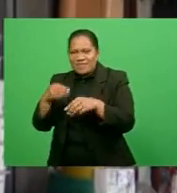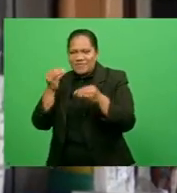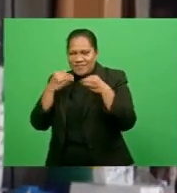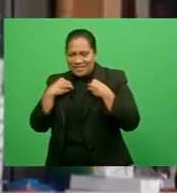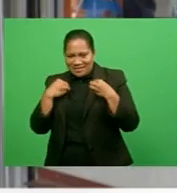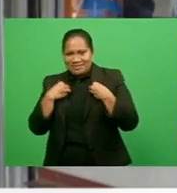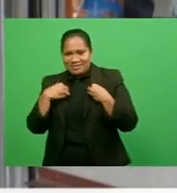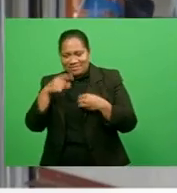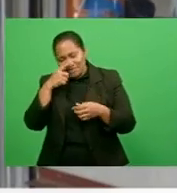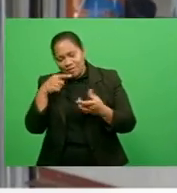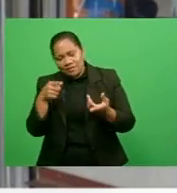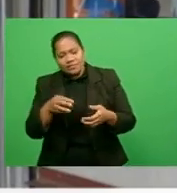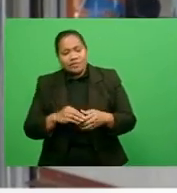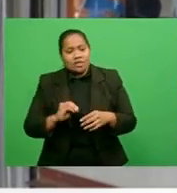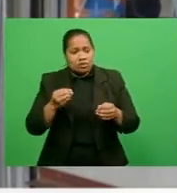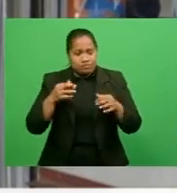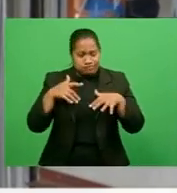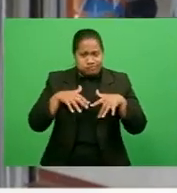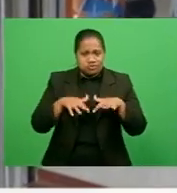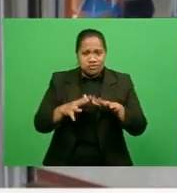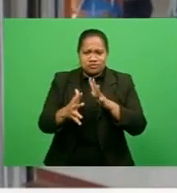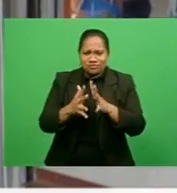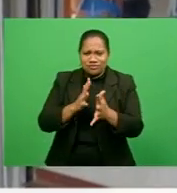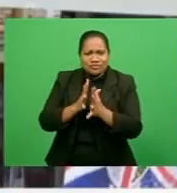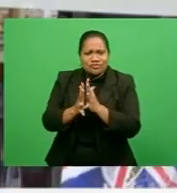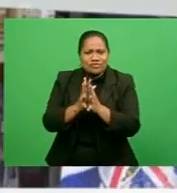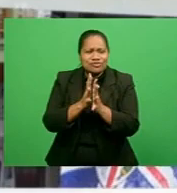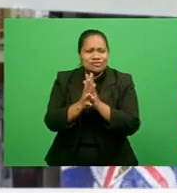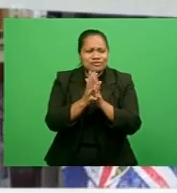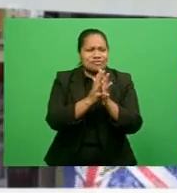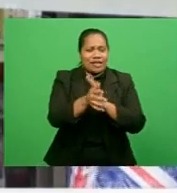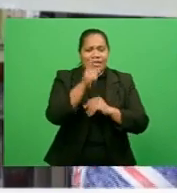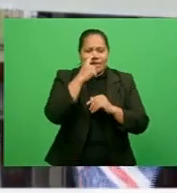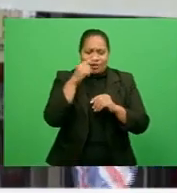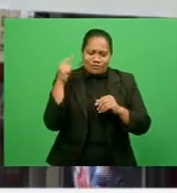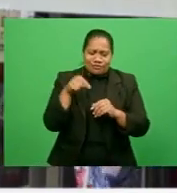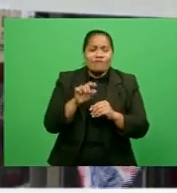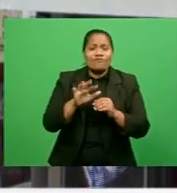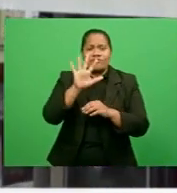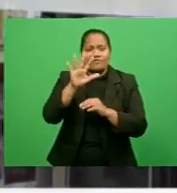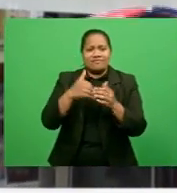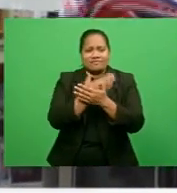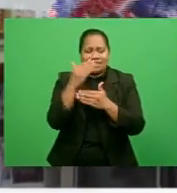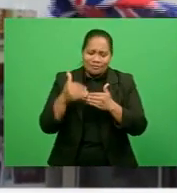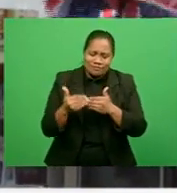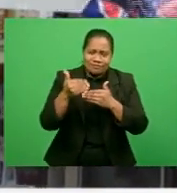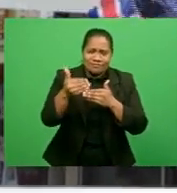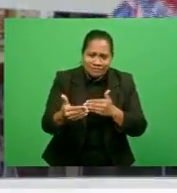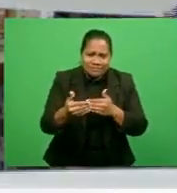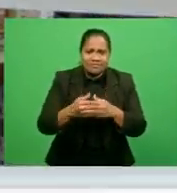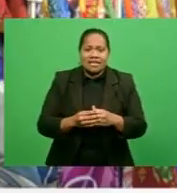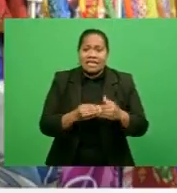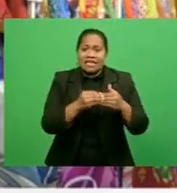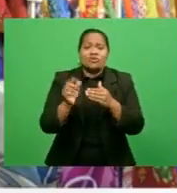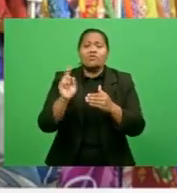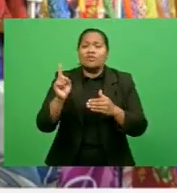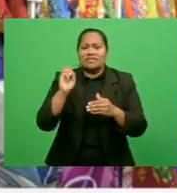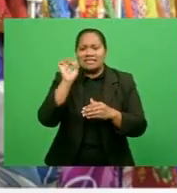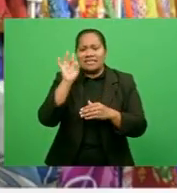bustle of the capital is expected to return over the next 5 days leading up to the 10th of October celebration.